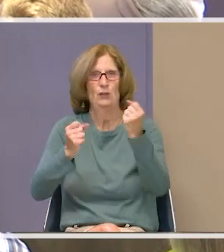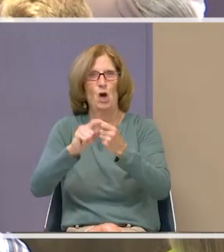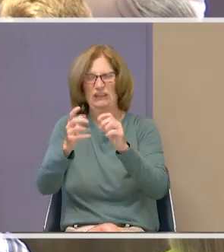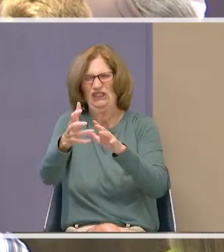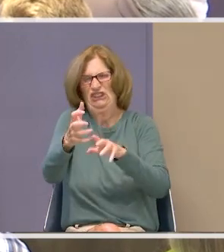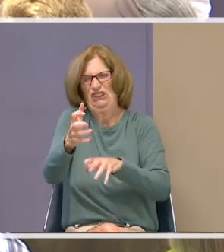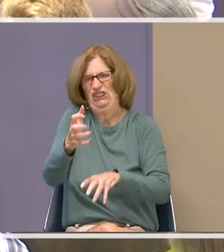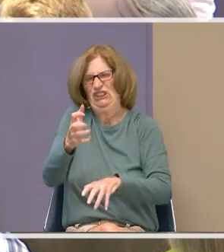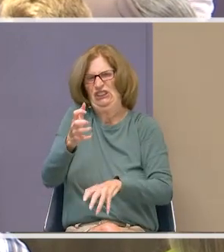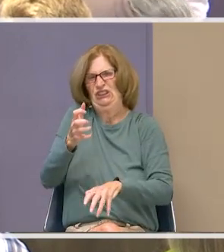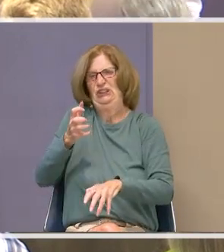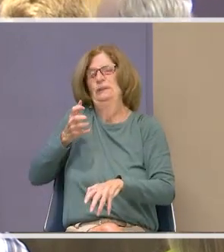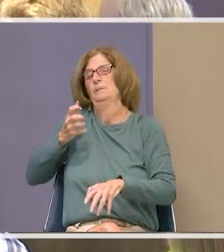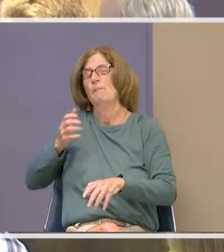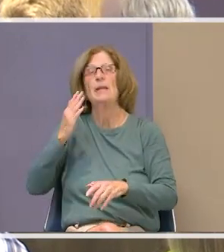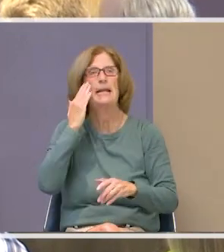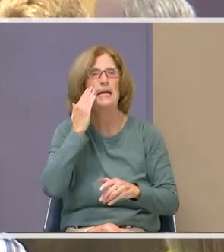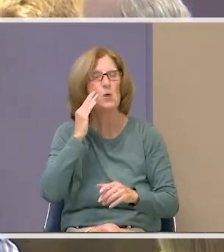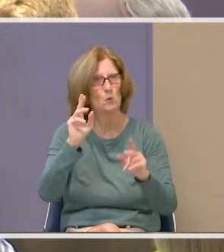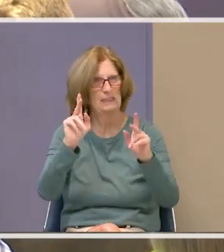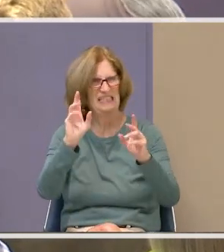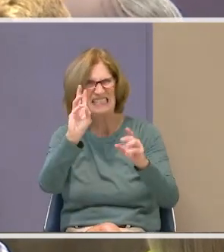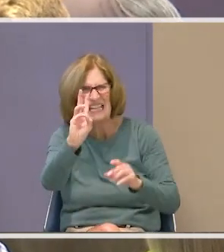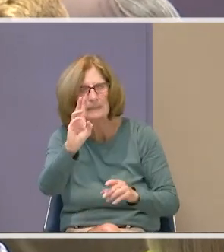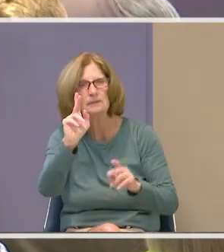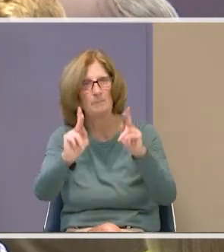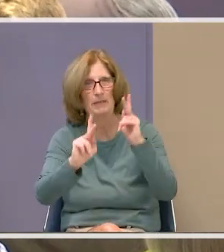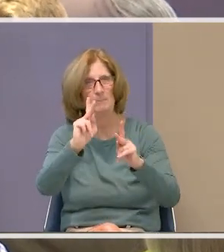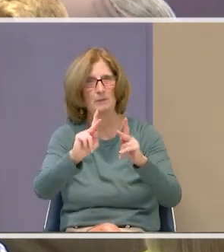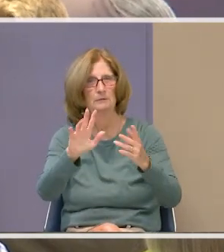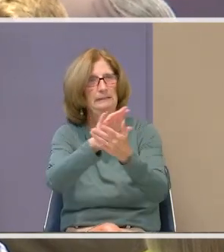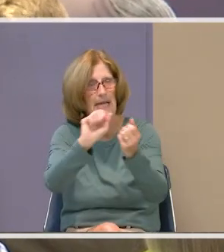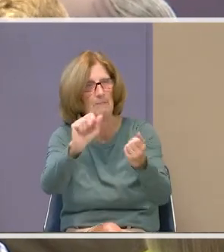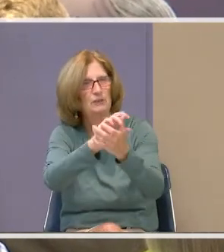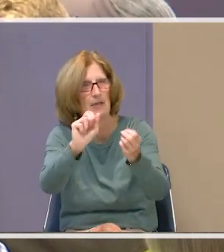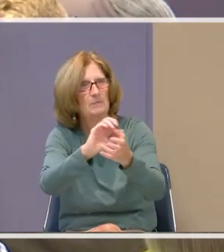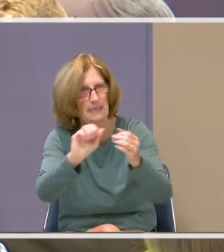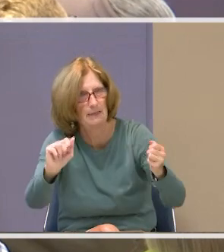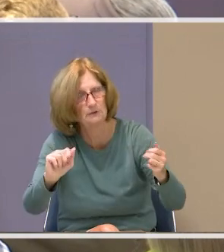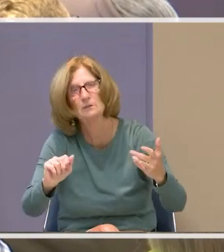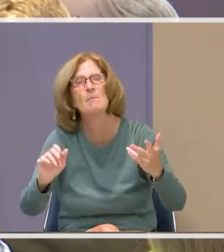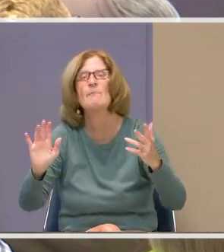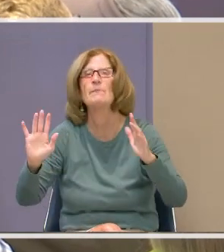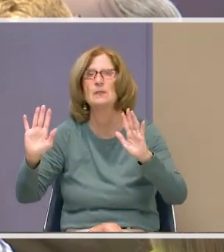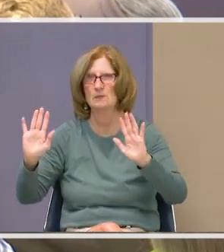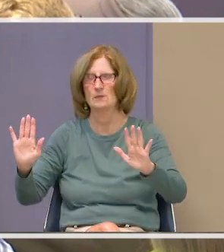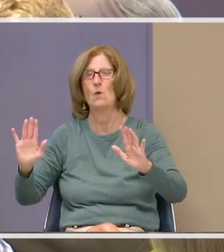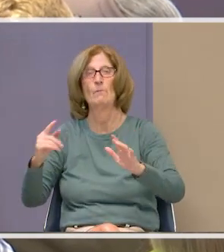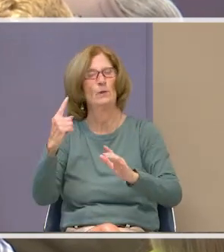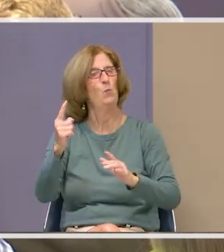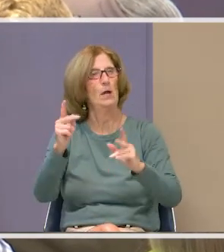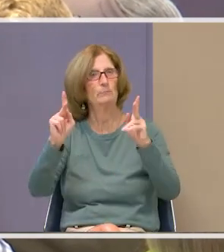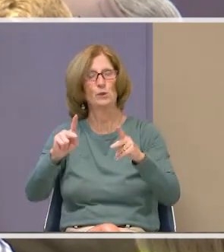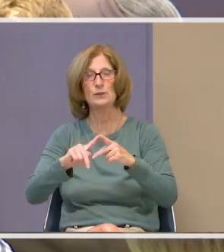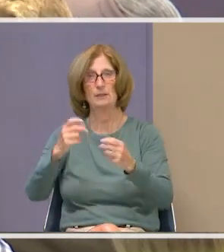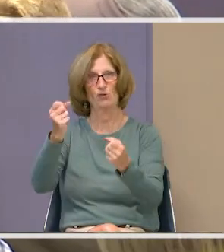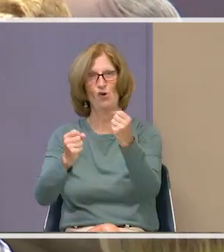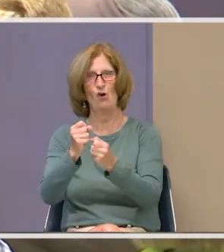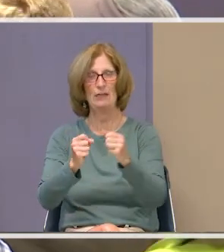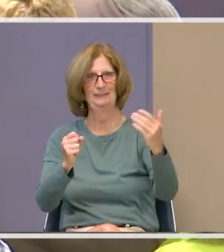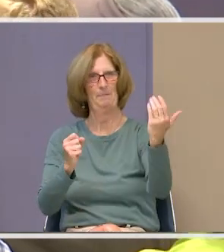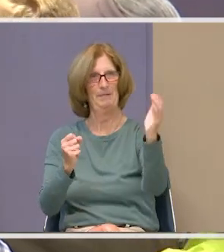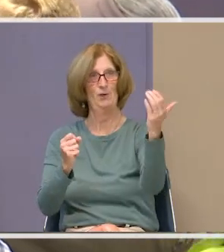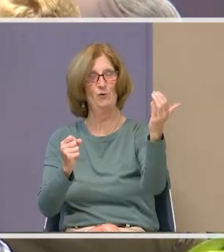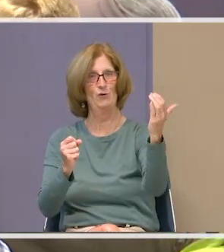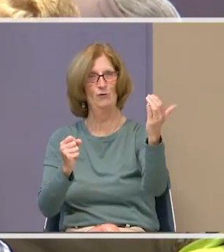can list at least 6 people in that little area in the last 2 years who have either lost a mirror, had their car hit, or any